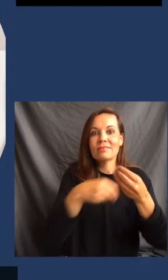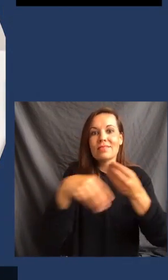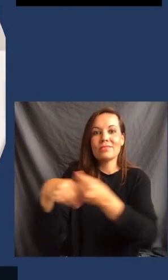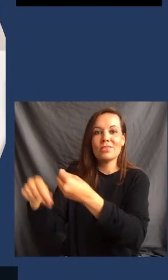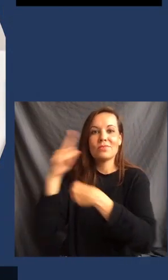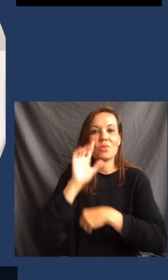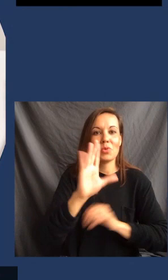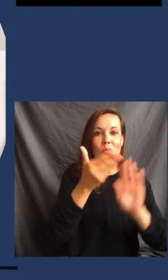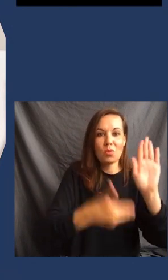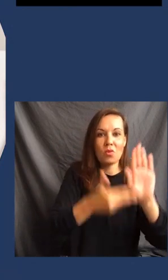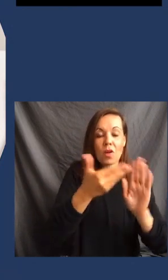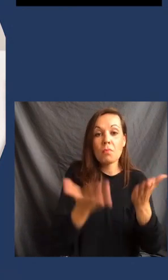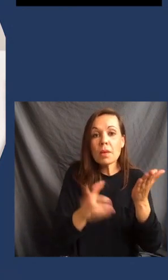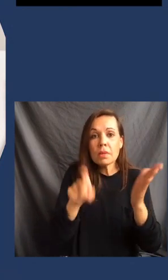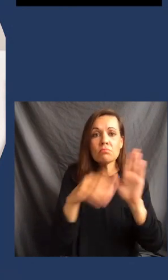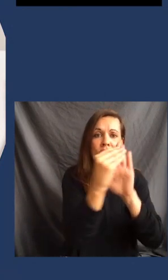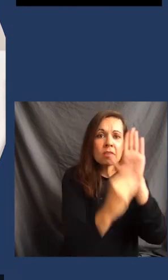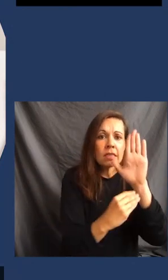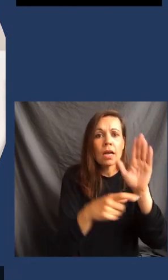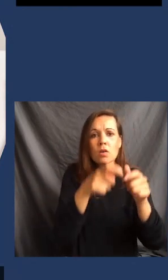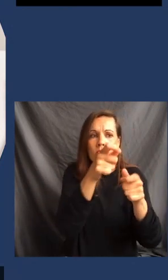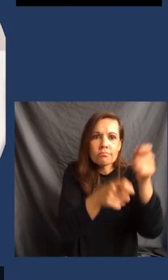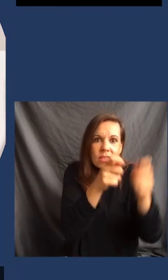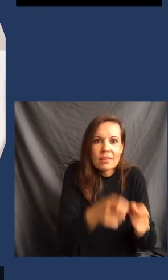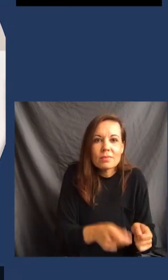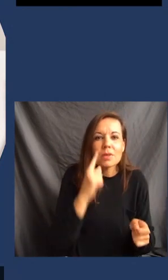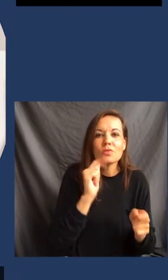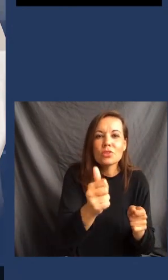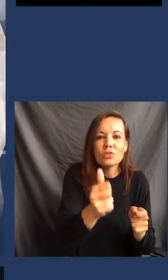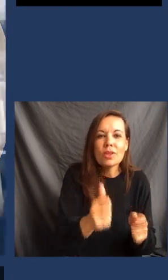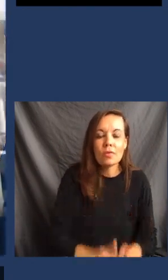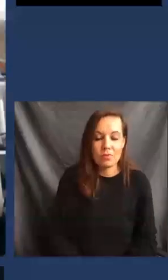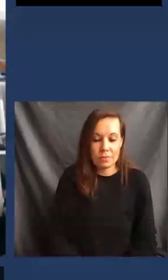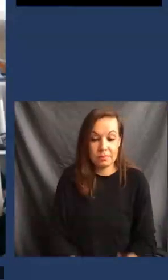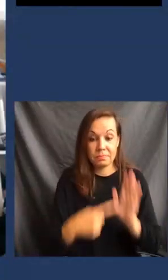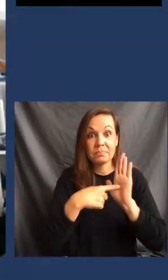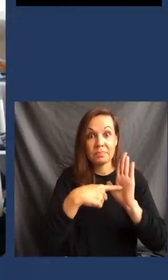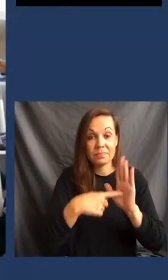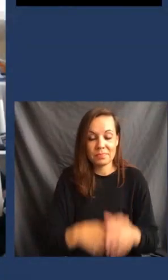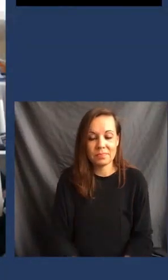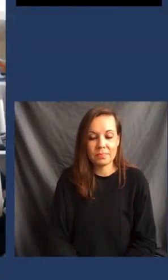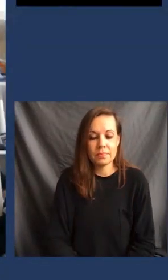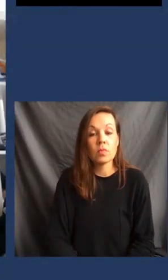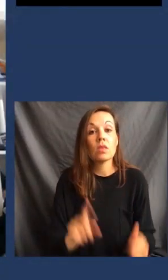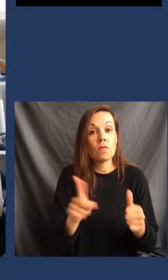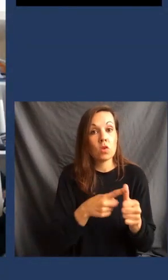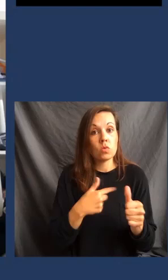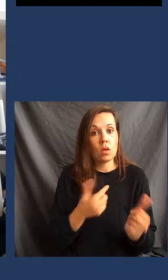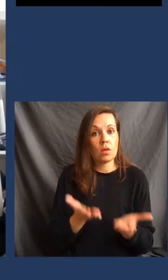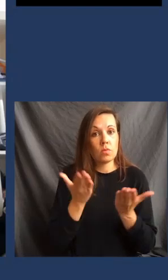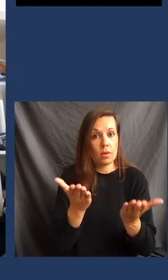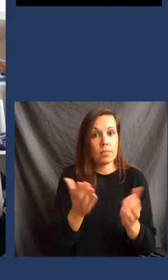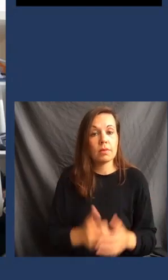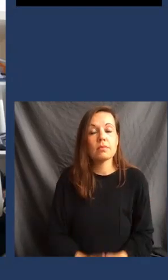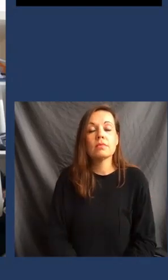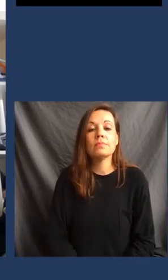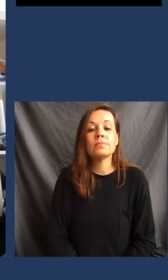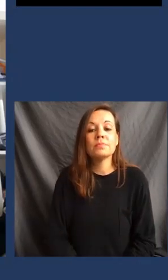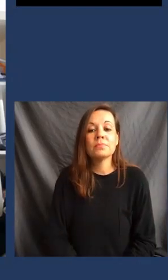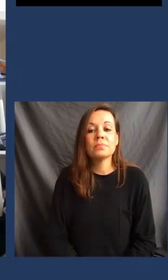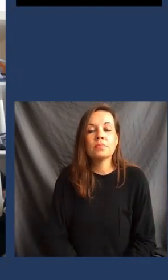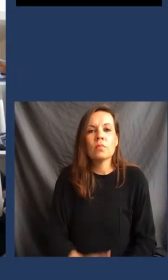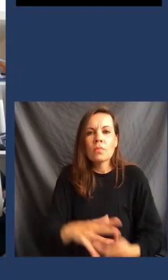may want to fill out and customize in your LinkedIn profile. The first one that I would really recommend is to